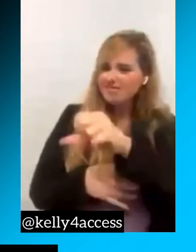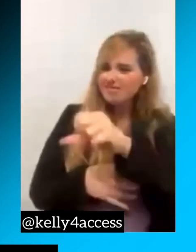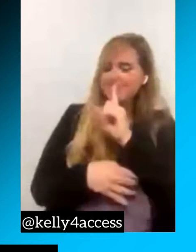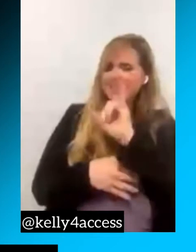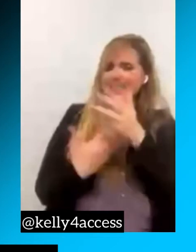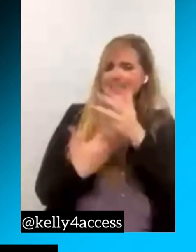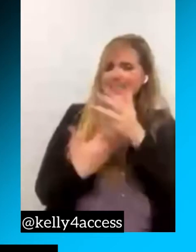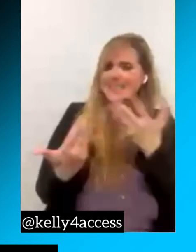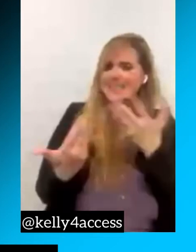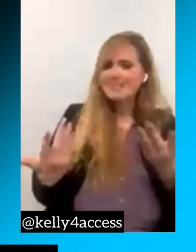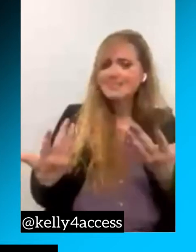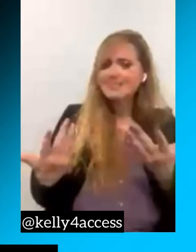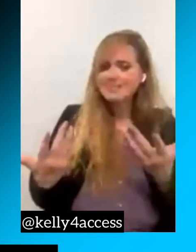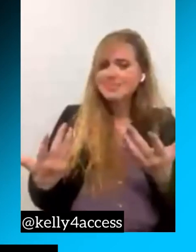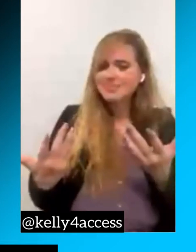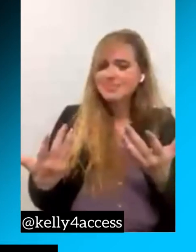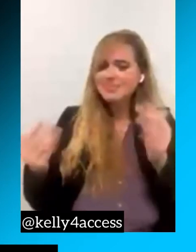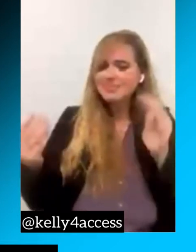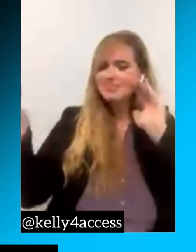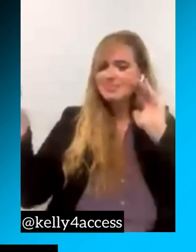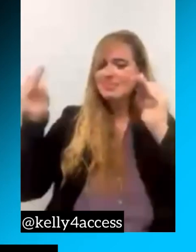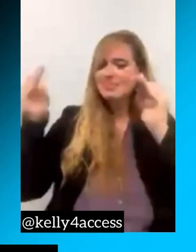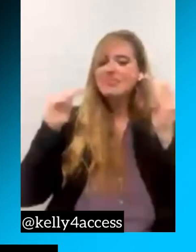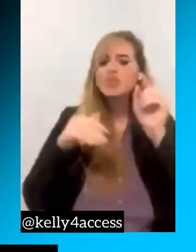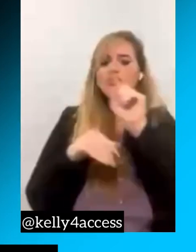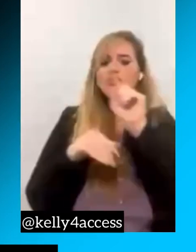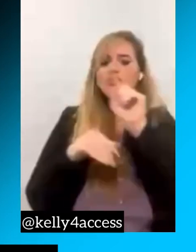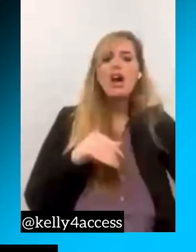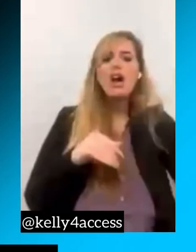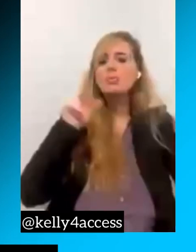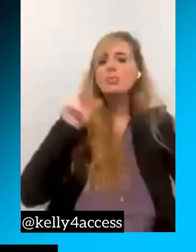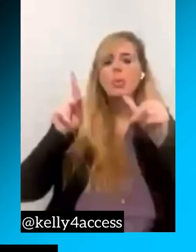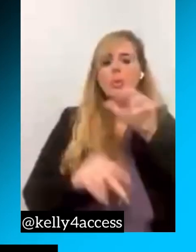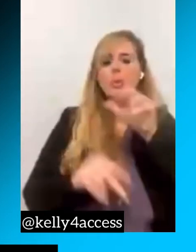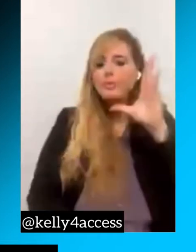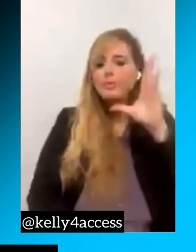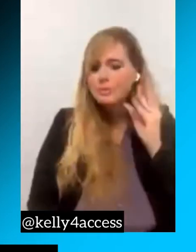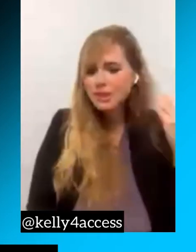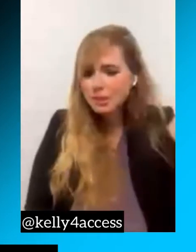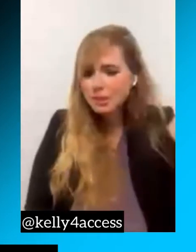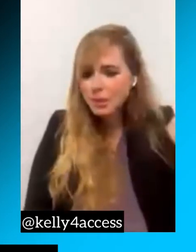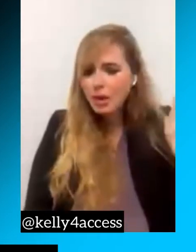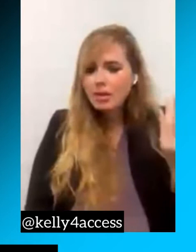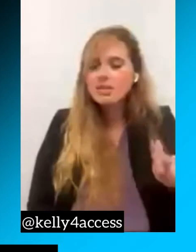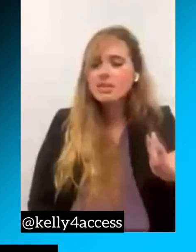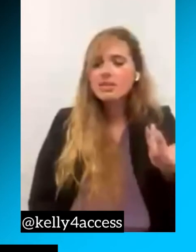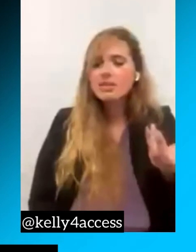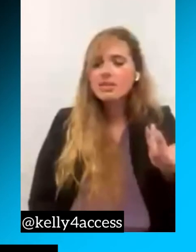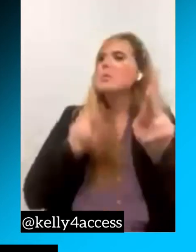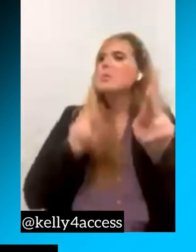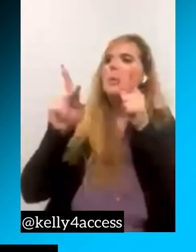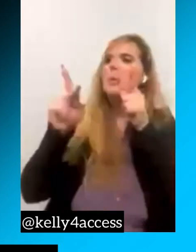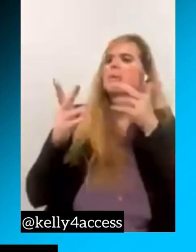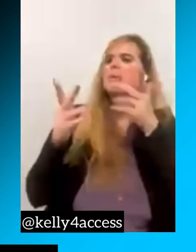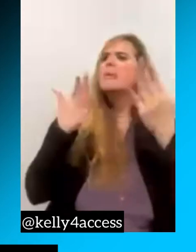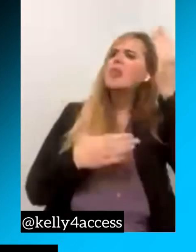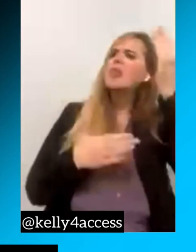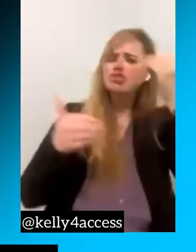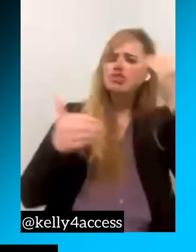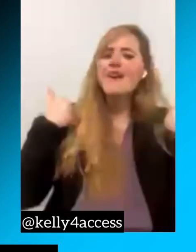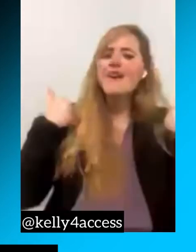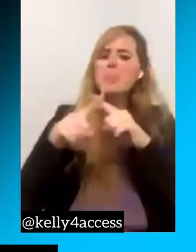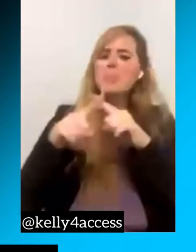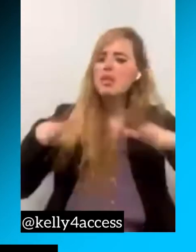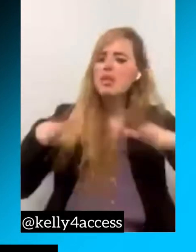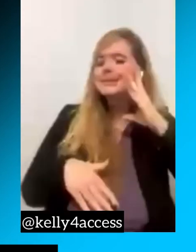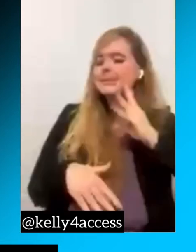as compared to someone who doesn't have any experience with, who might have all the knowledge about it, but it's still different.